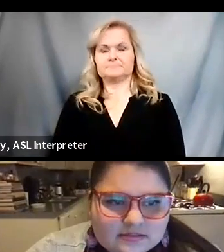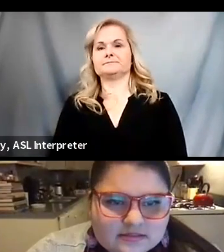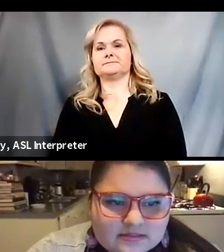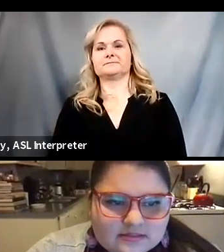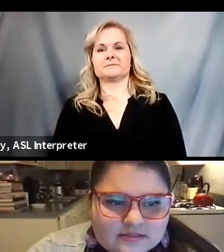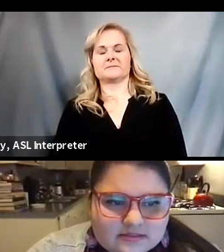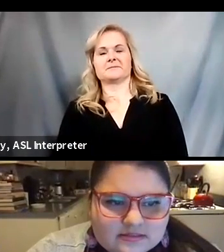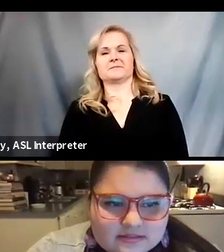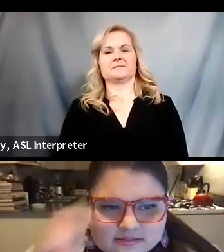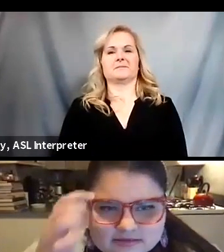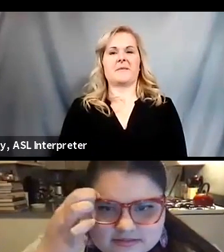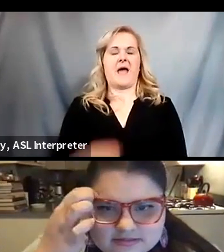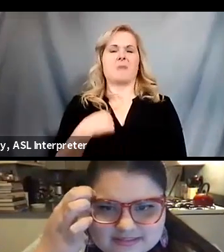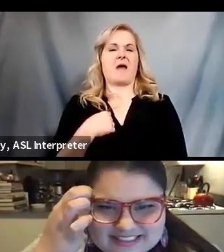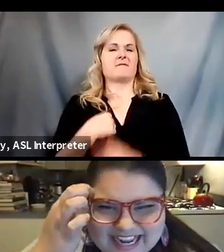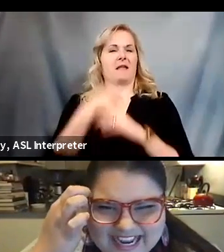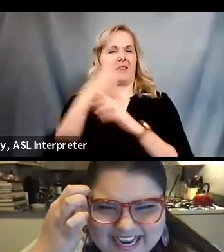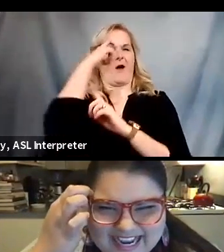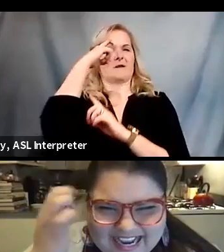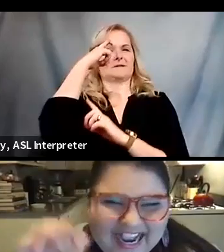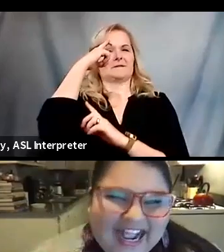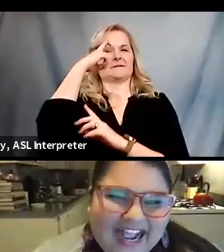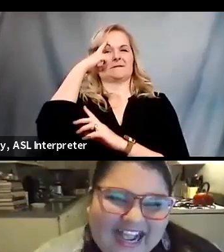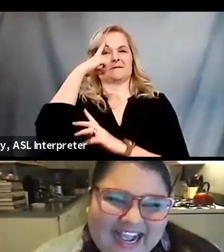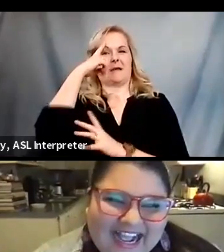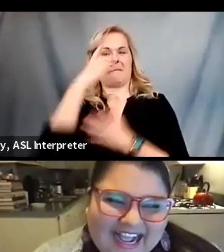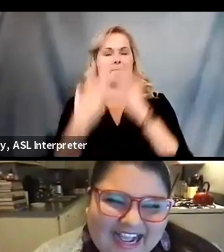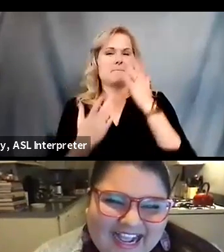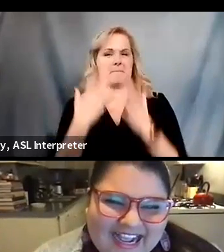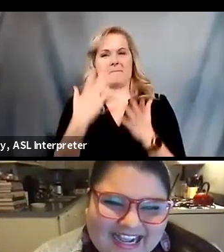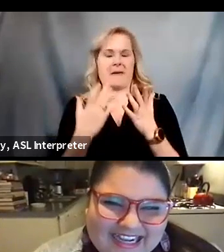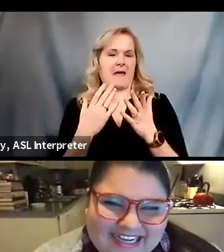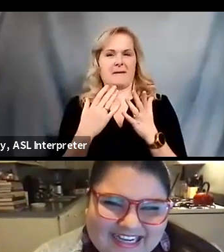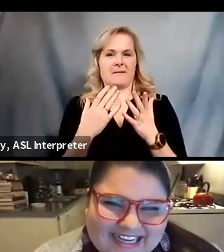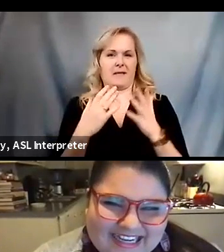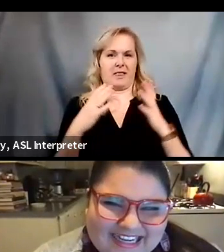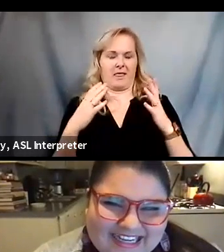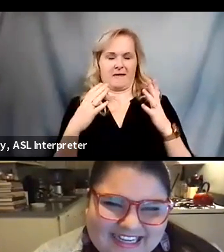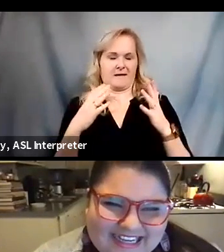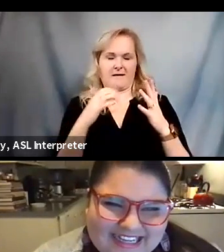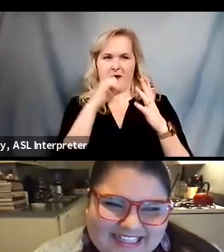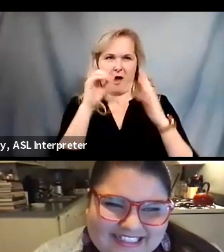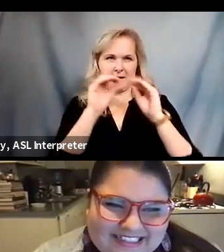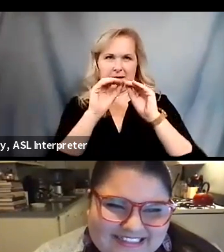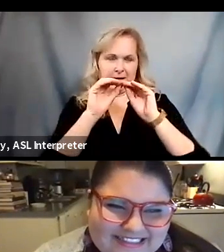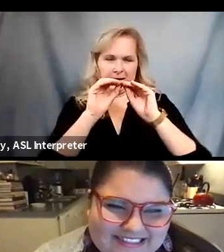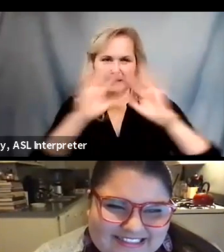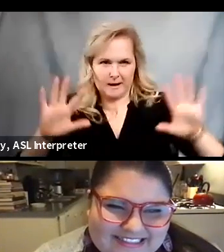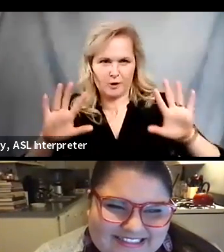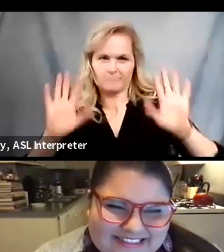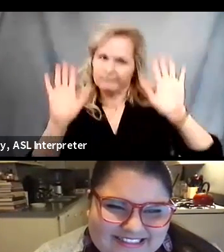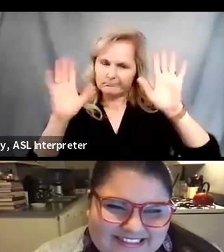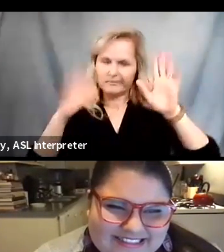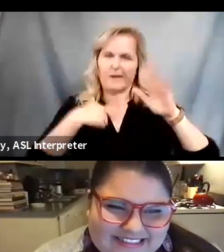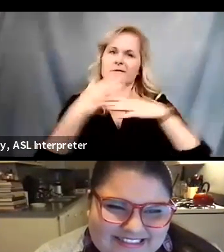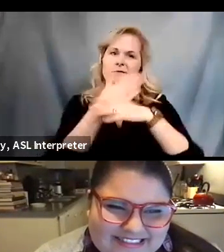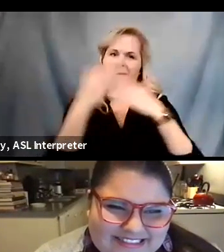I have emergent thoughts that may not be performed with any clarity, but